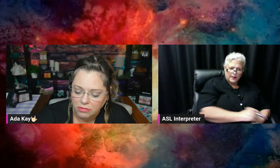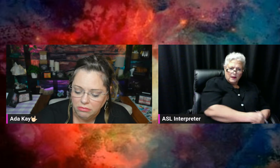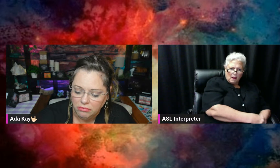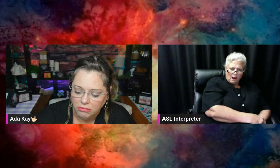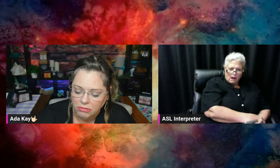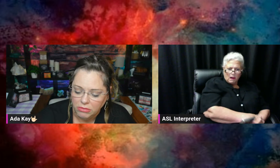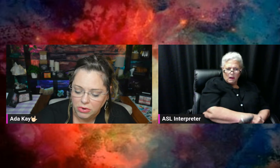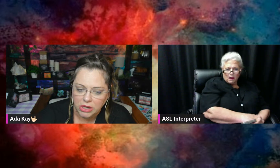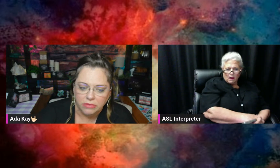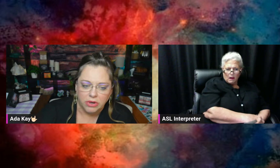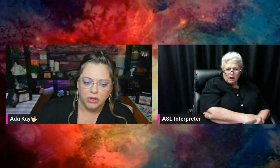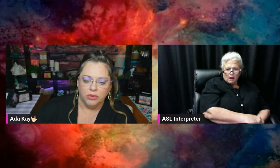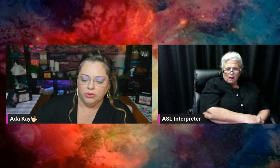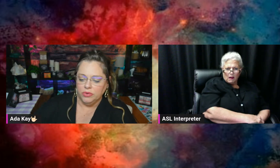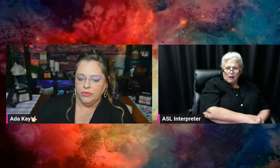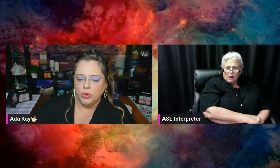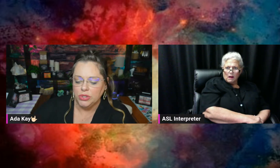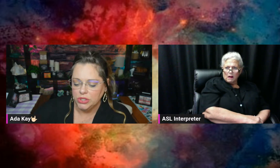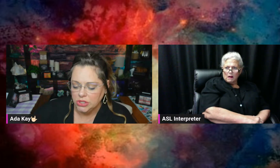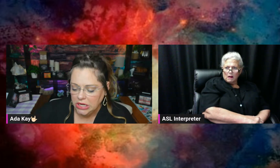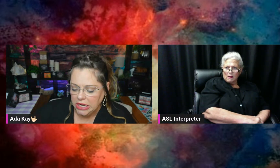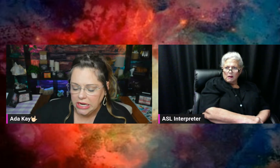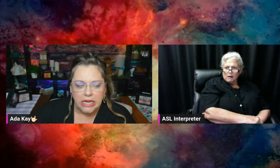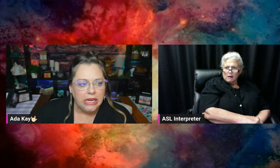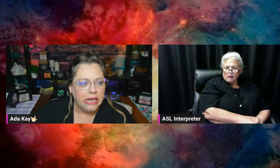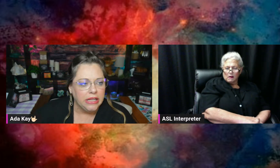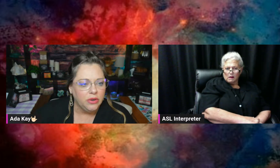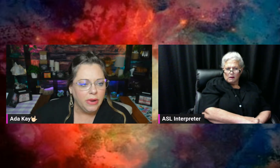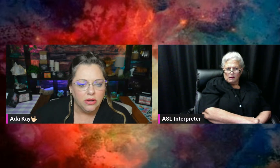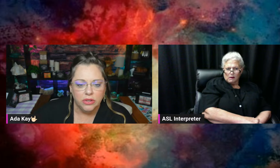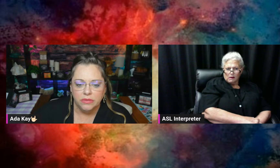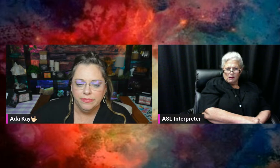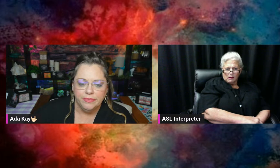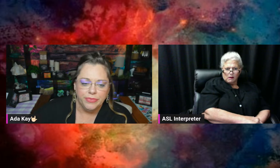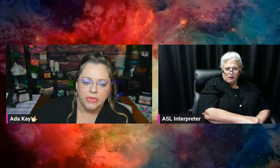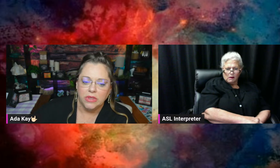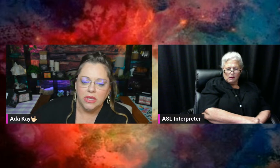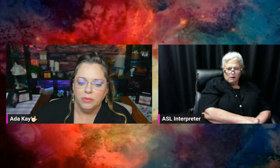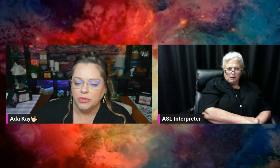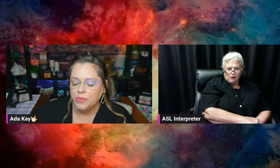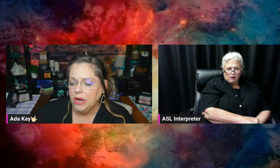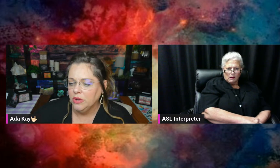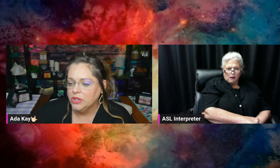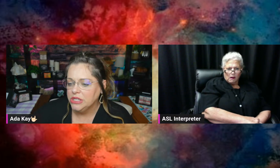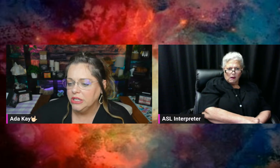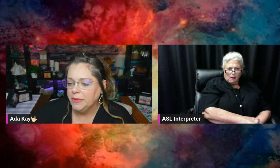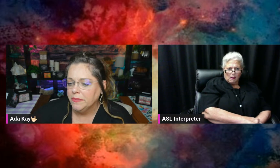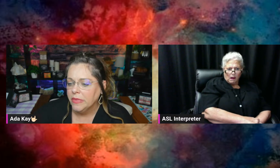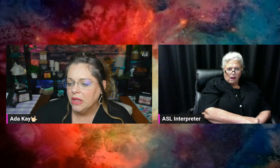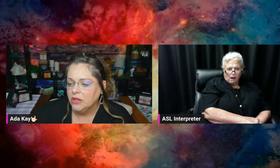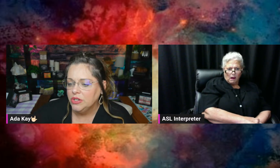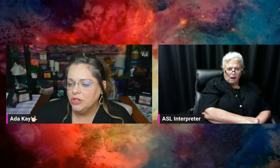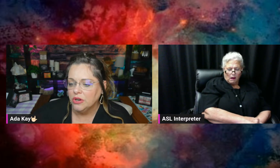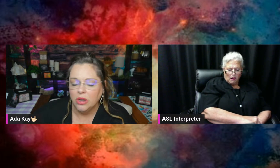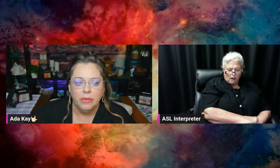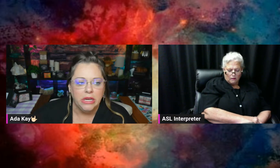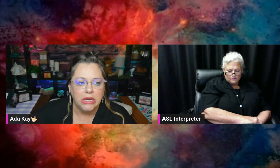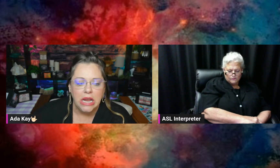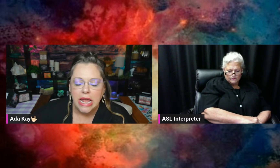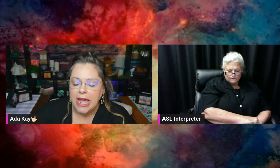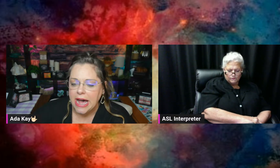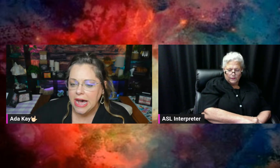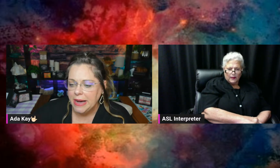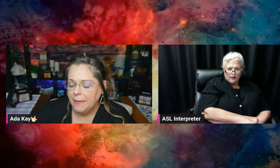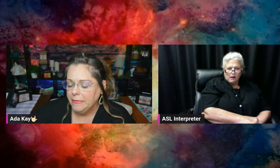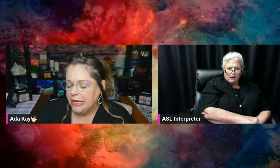separating, getting ready to go through a divorce. And they're back on the camera's back on the ceiling. They're coming in.